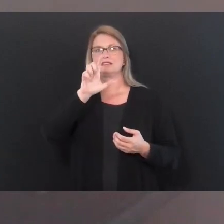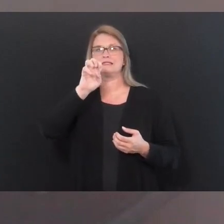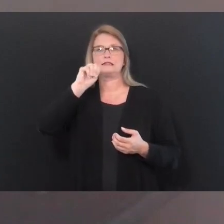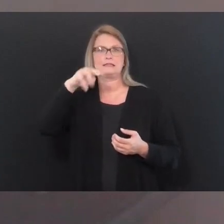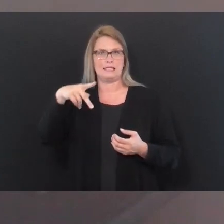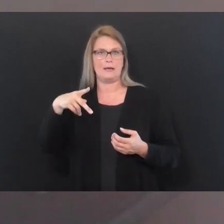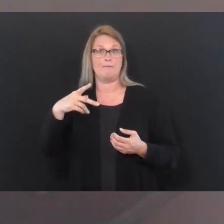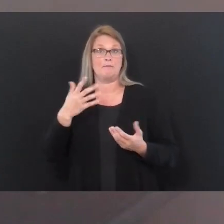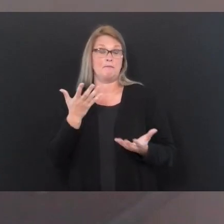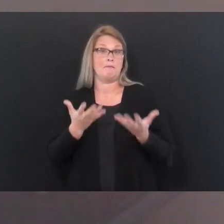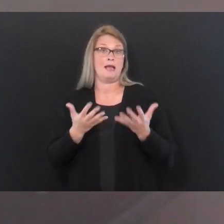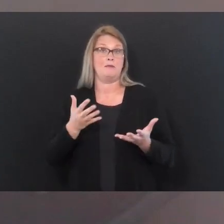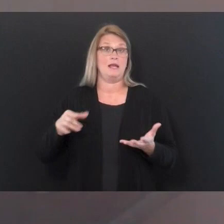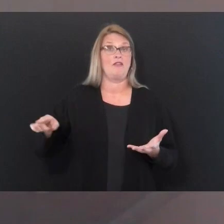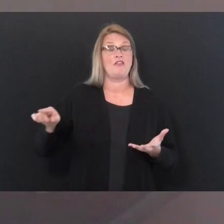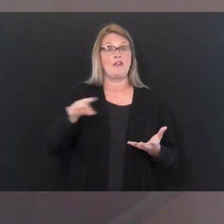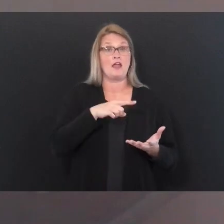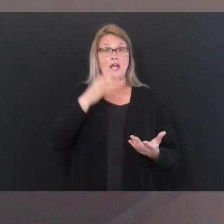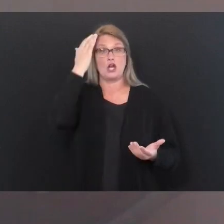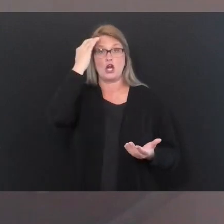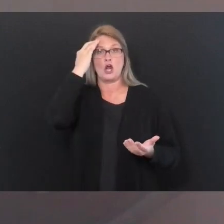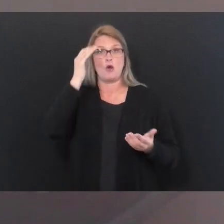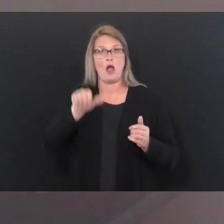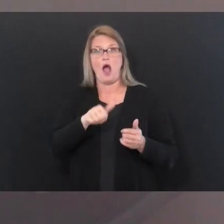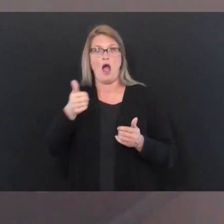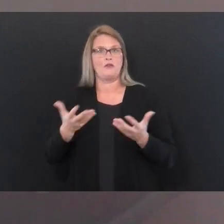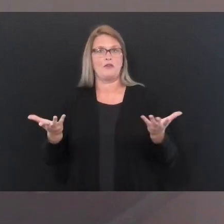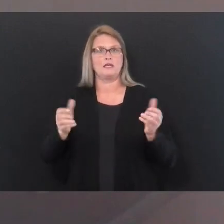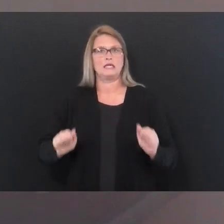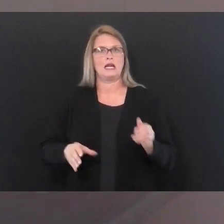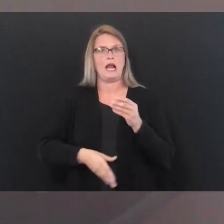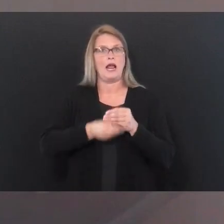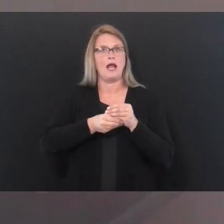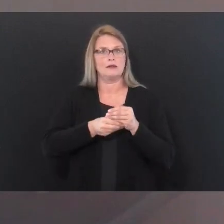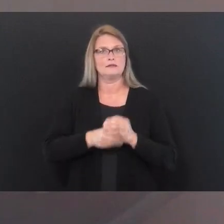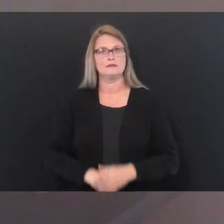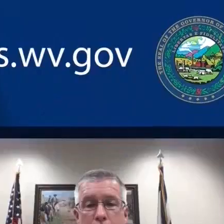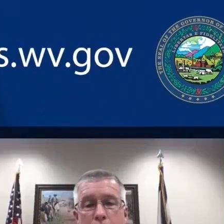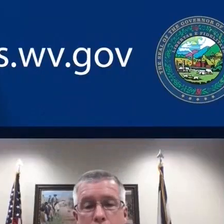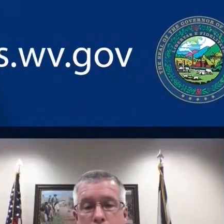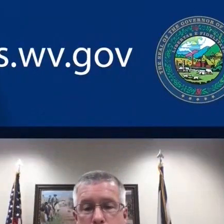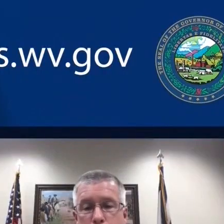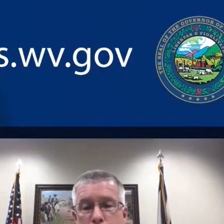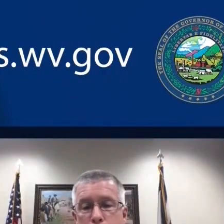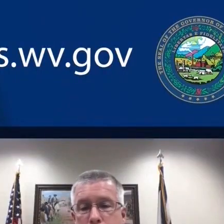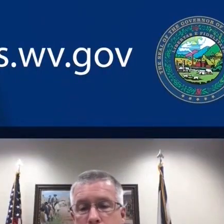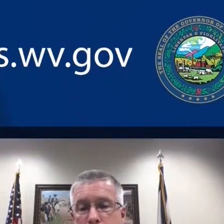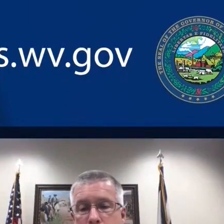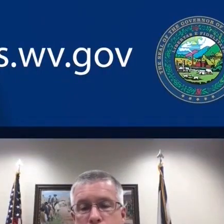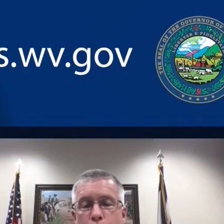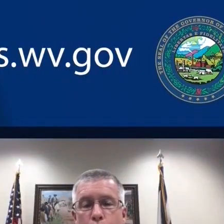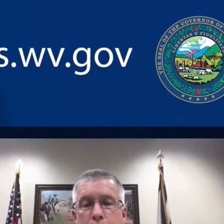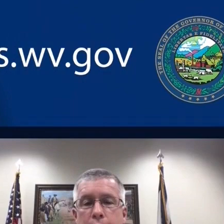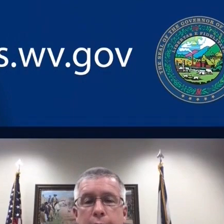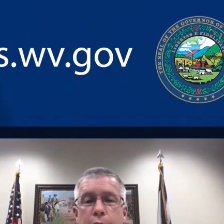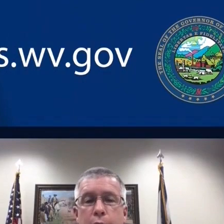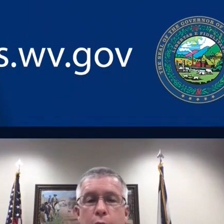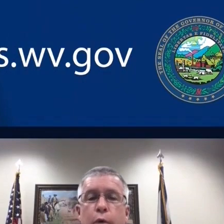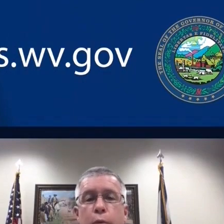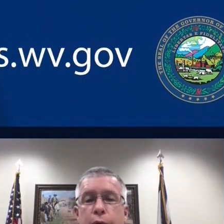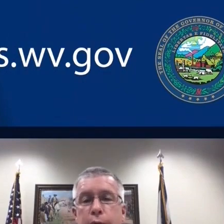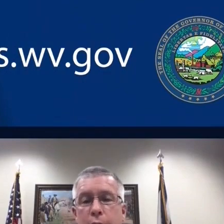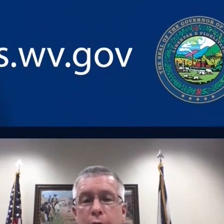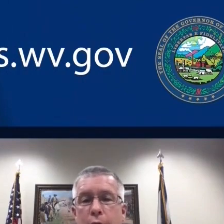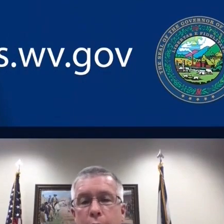additional quantities or other insights, to please add those. So I'll cover PPE. So we have a